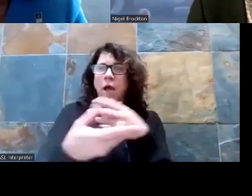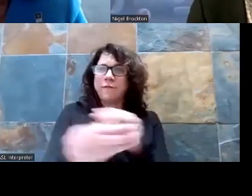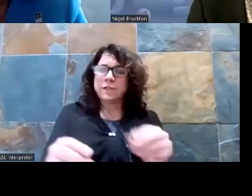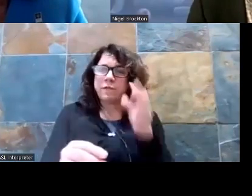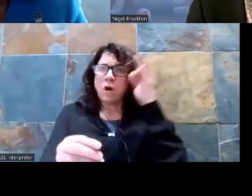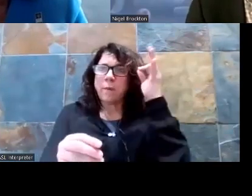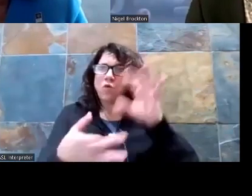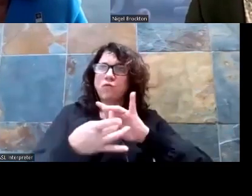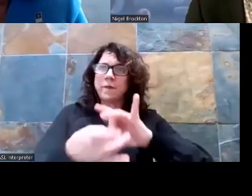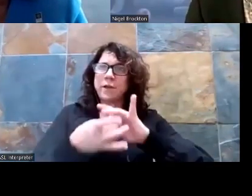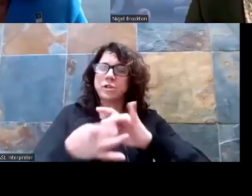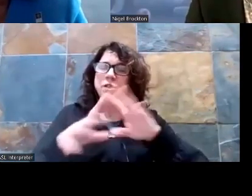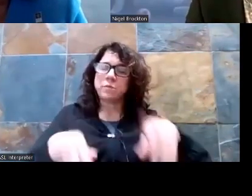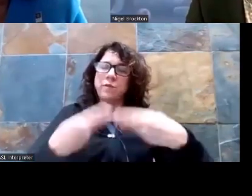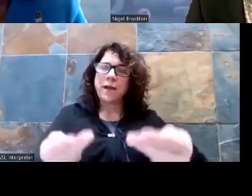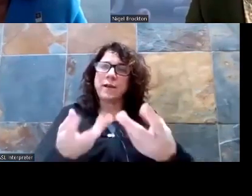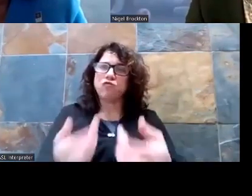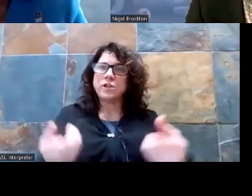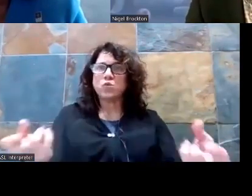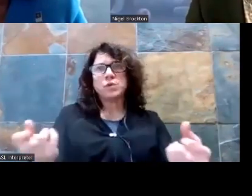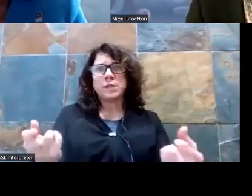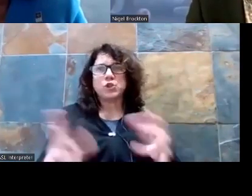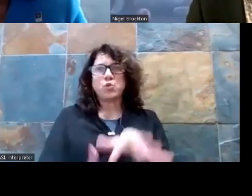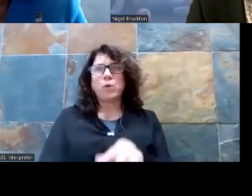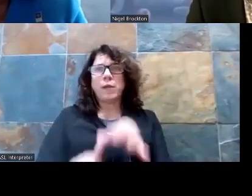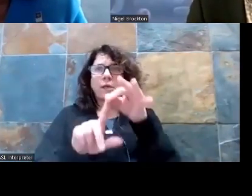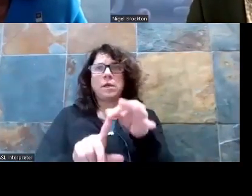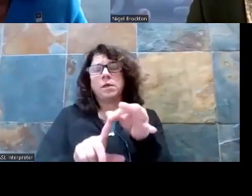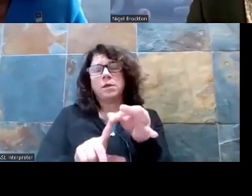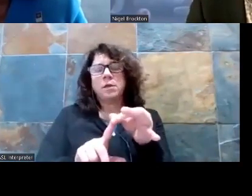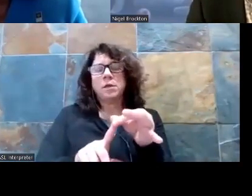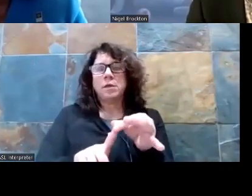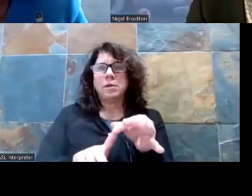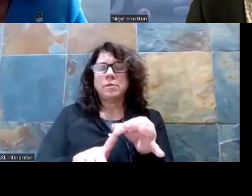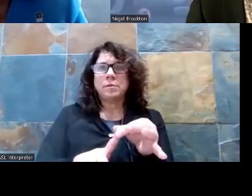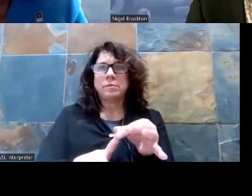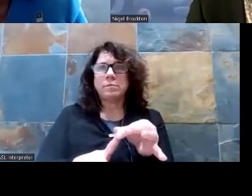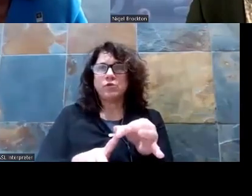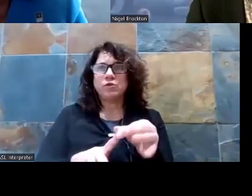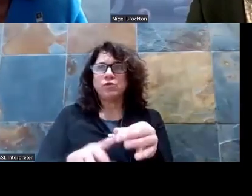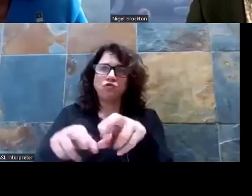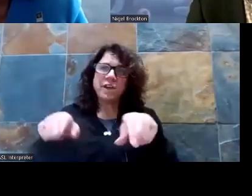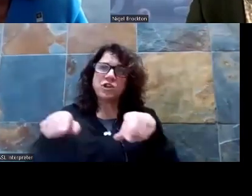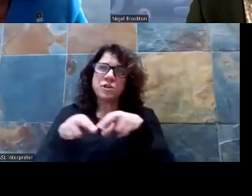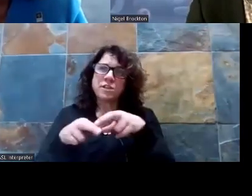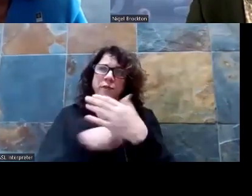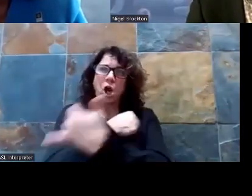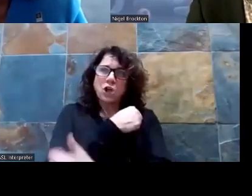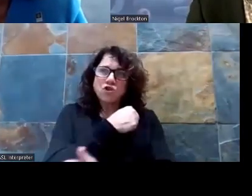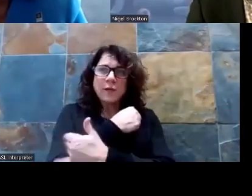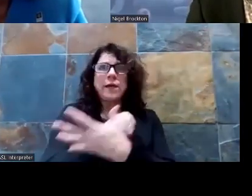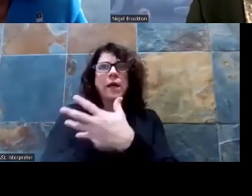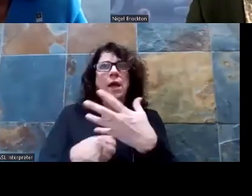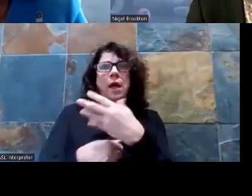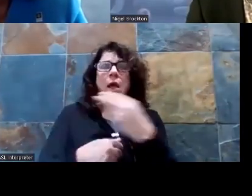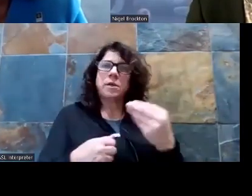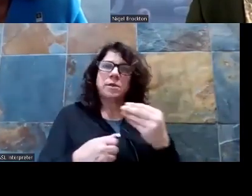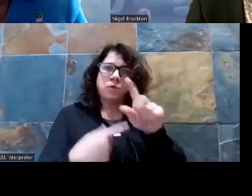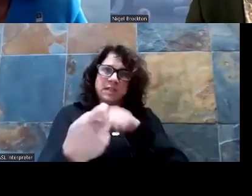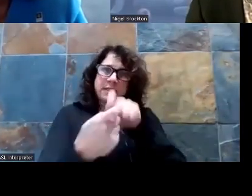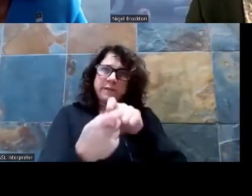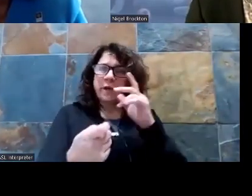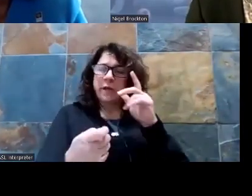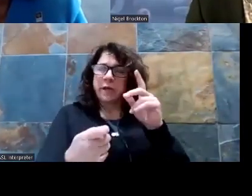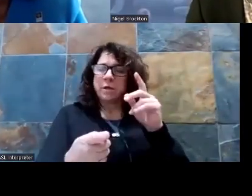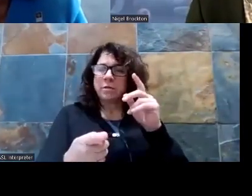in, you know, providing resources that are unique to regions of the country or even the specific